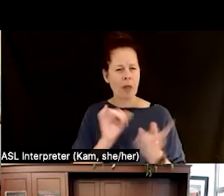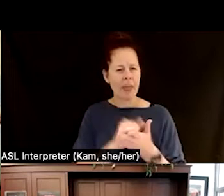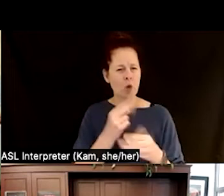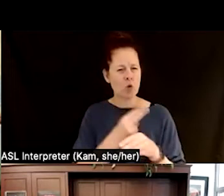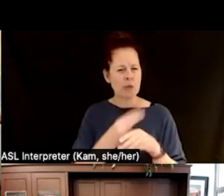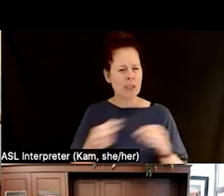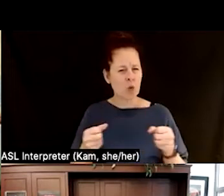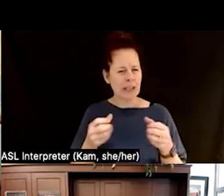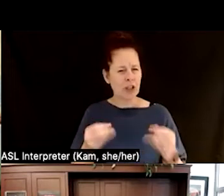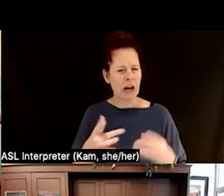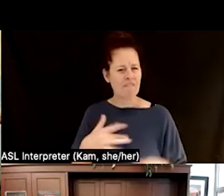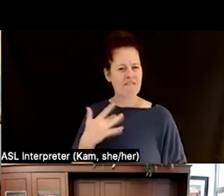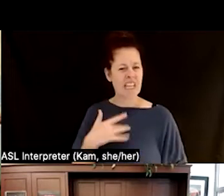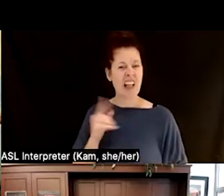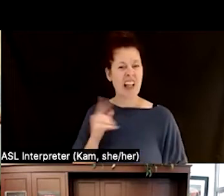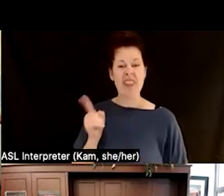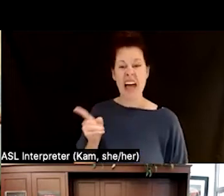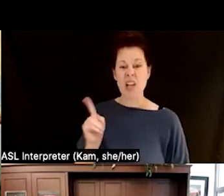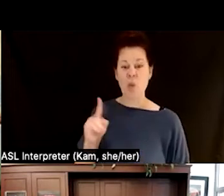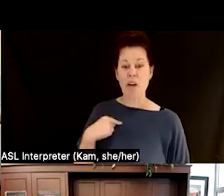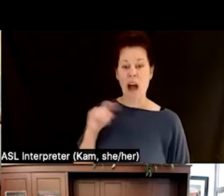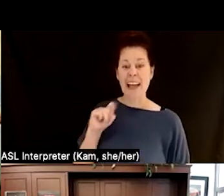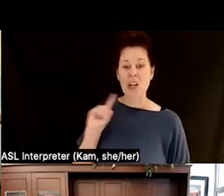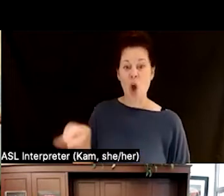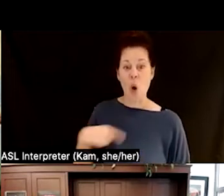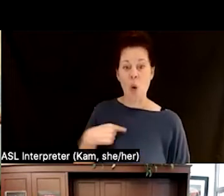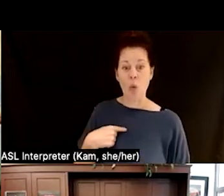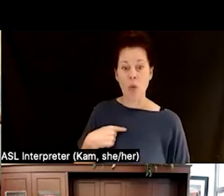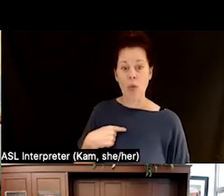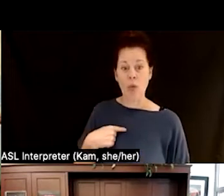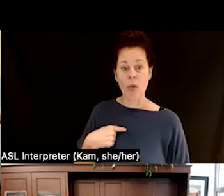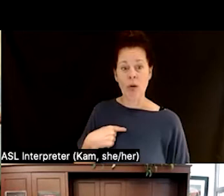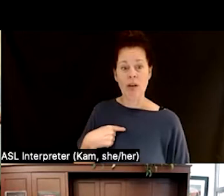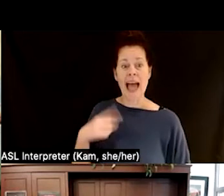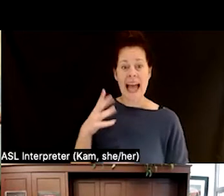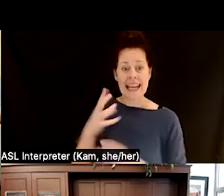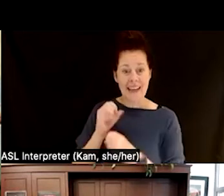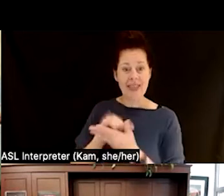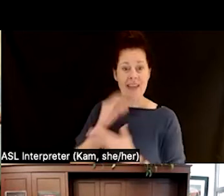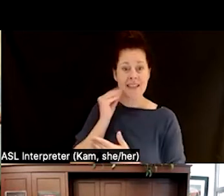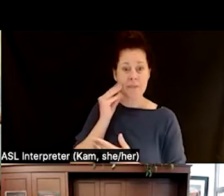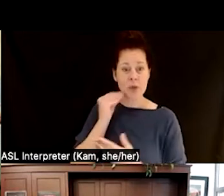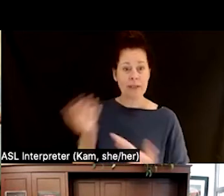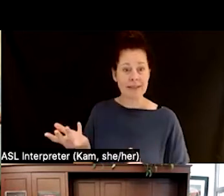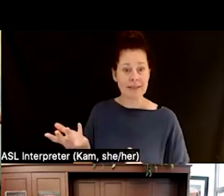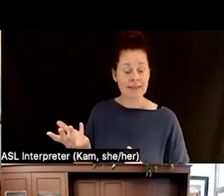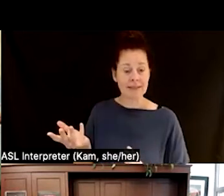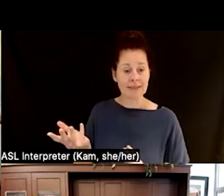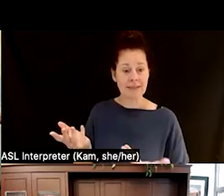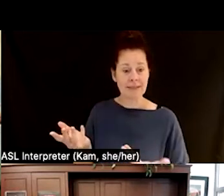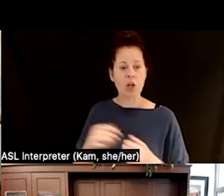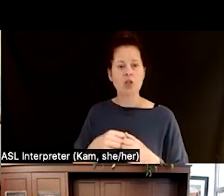can go and really get the experience? So it's one thing to implement like closed